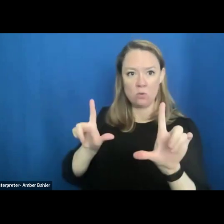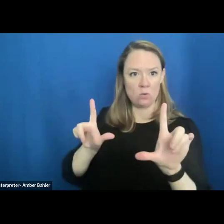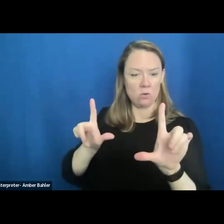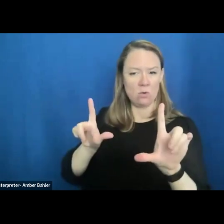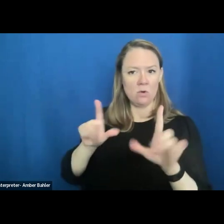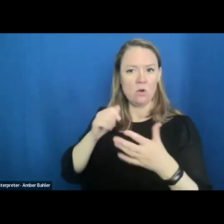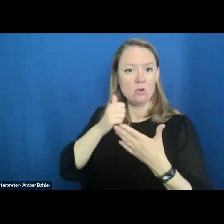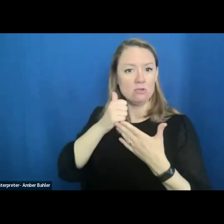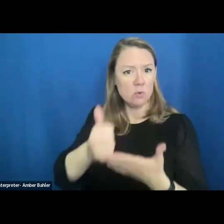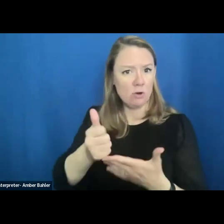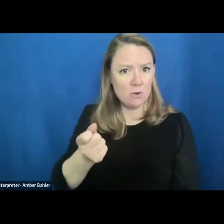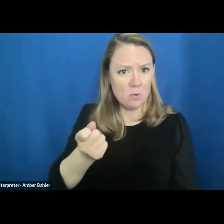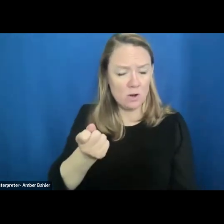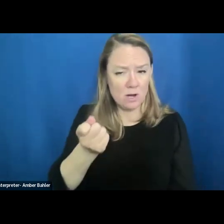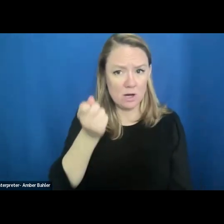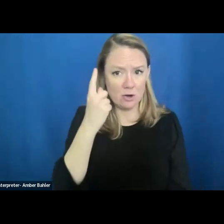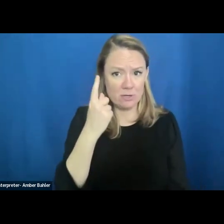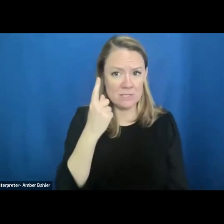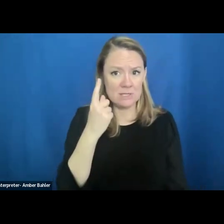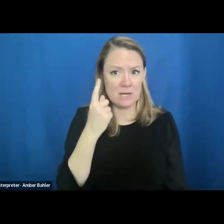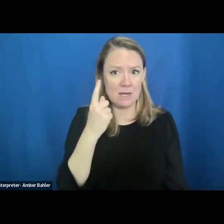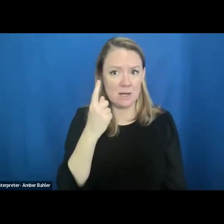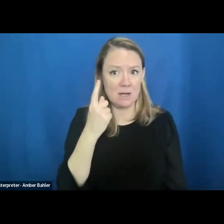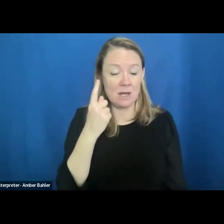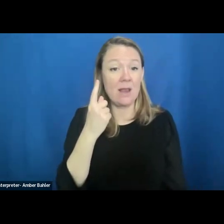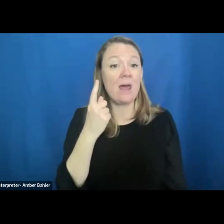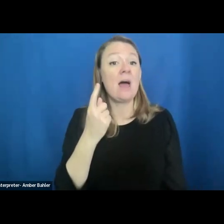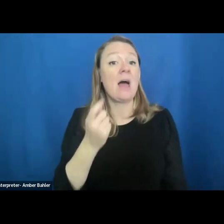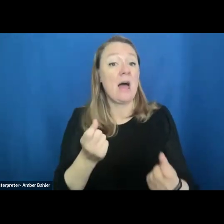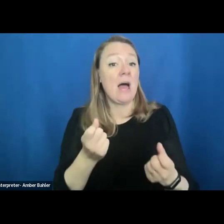are suffering from crisis, mental health crisis, also